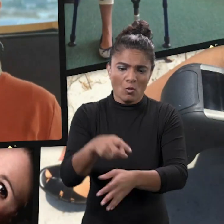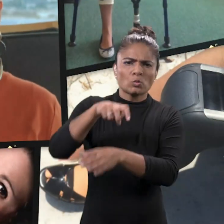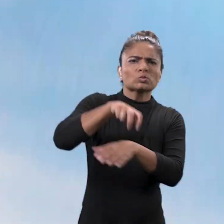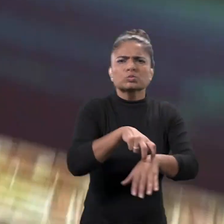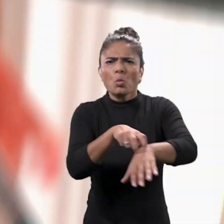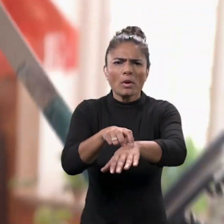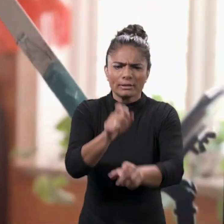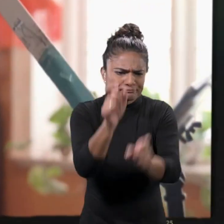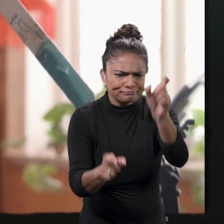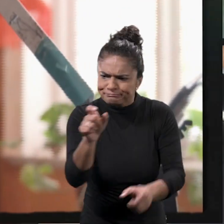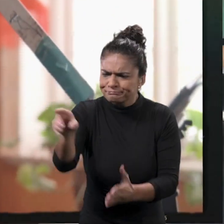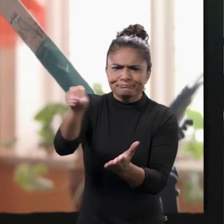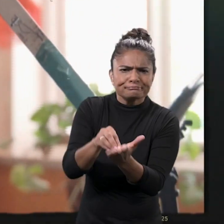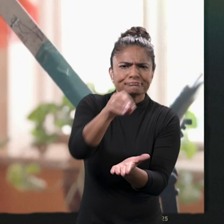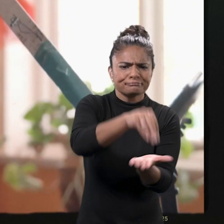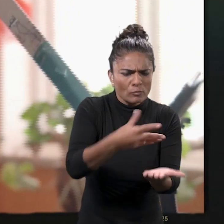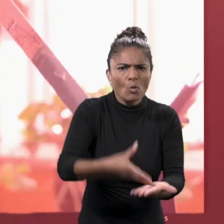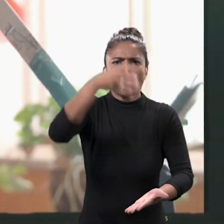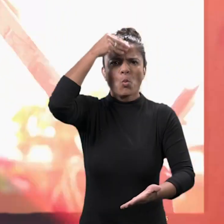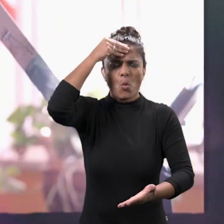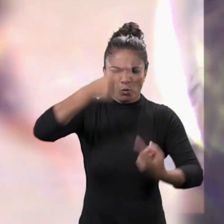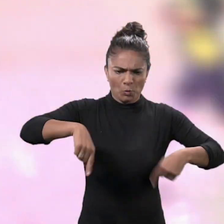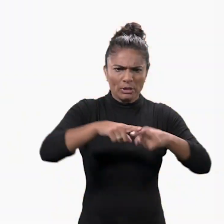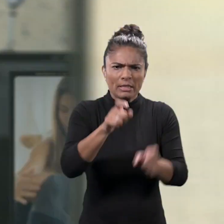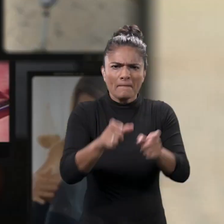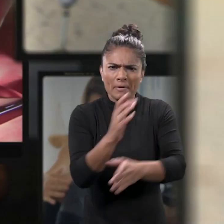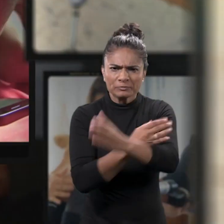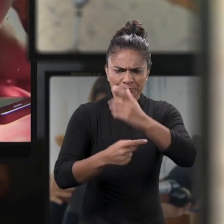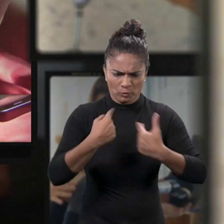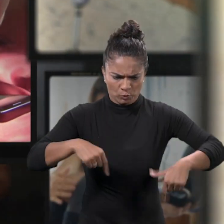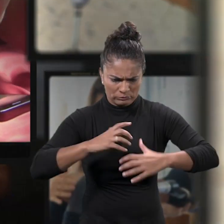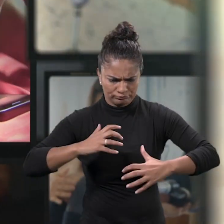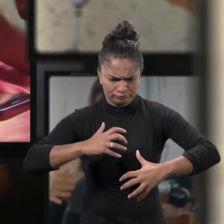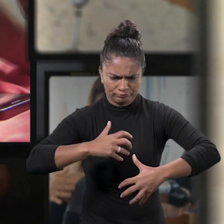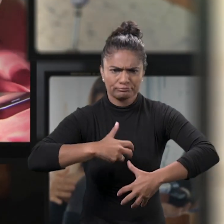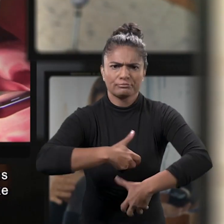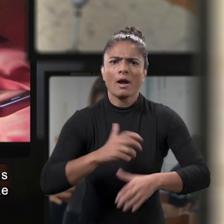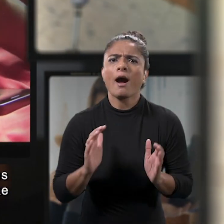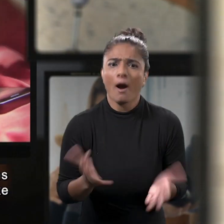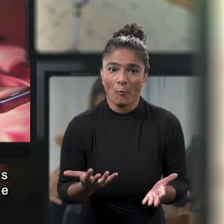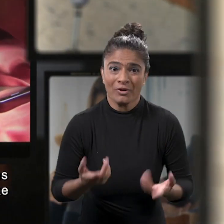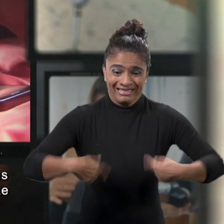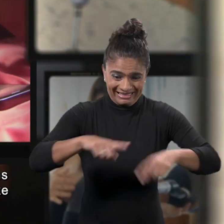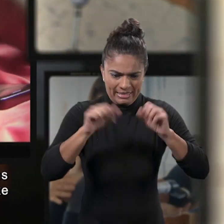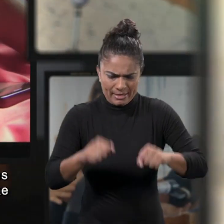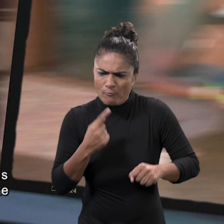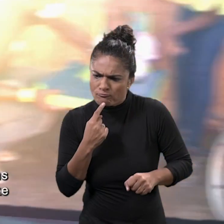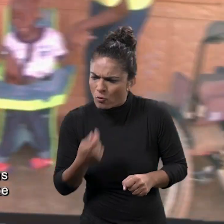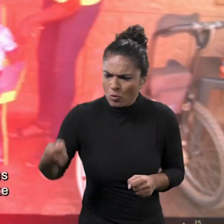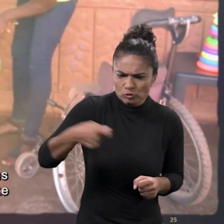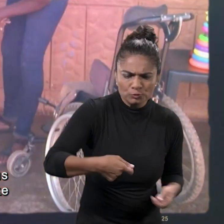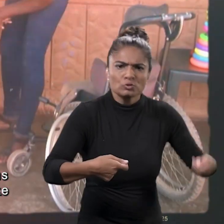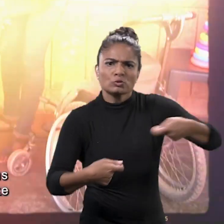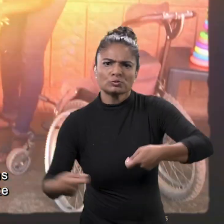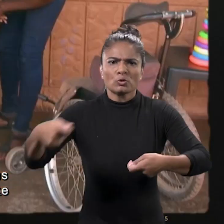takes us on a journey of taking lessons from persons with disabilities and how we must do things differently to unleash the contribution persons